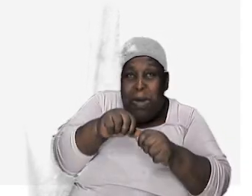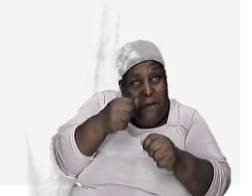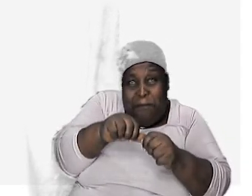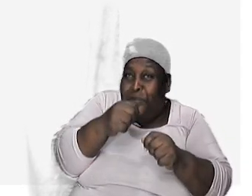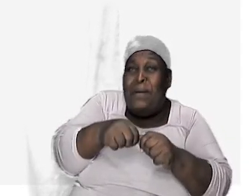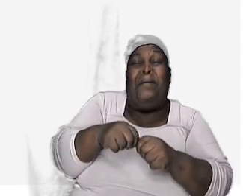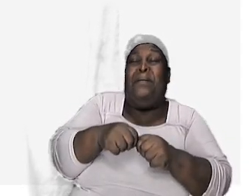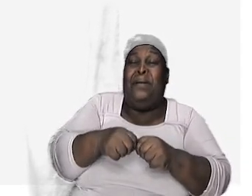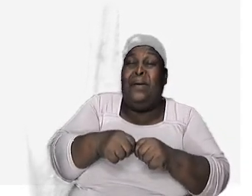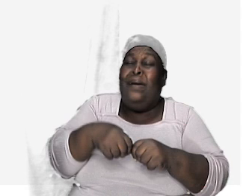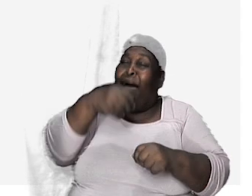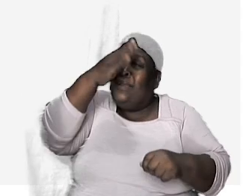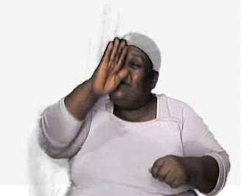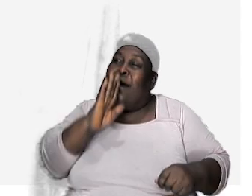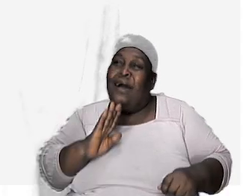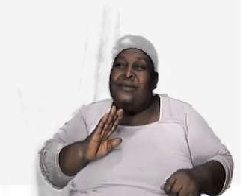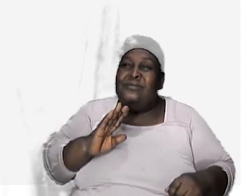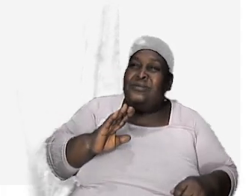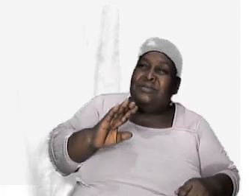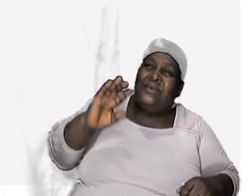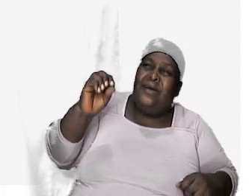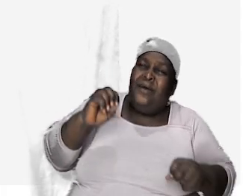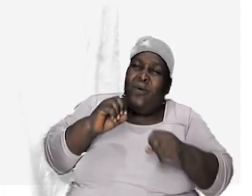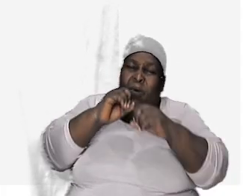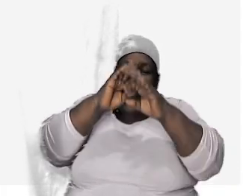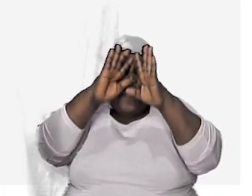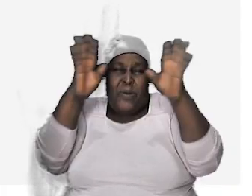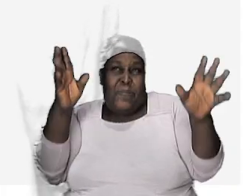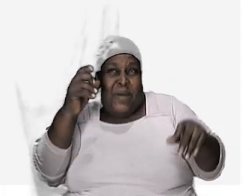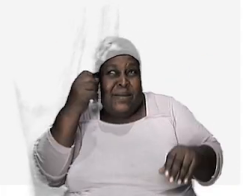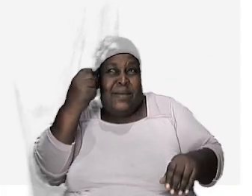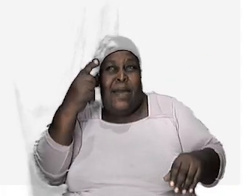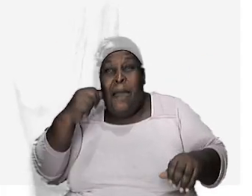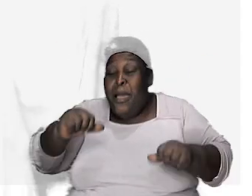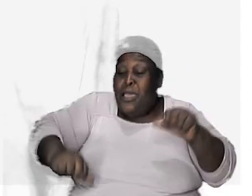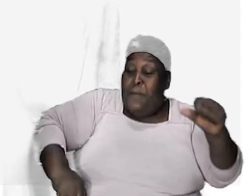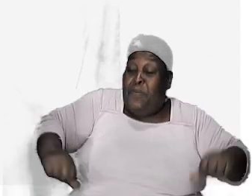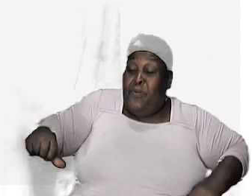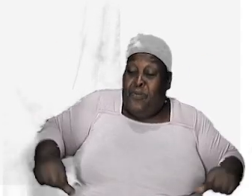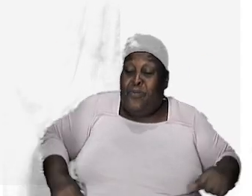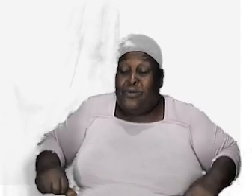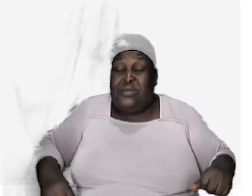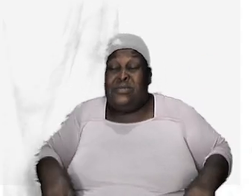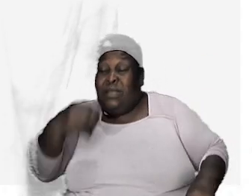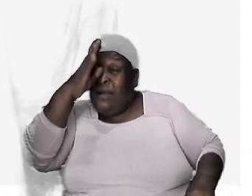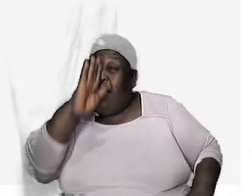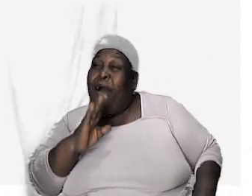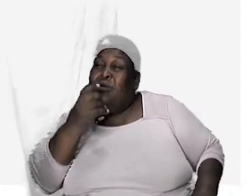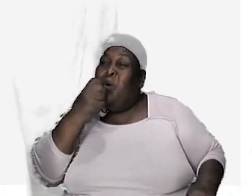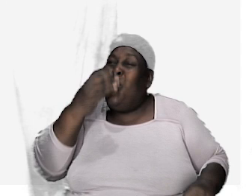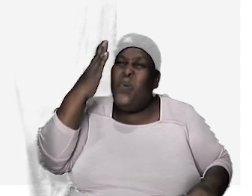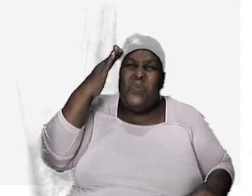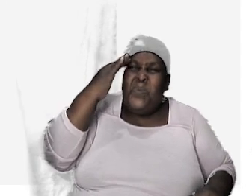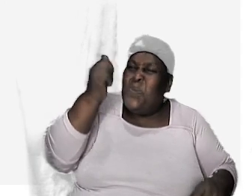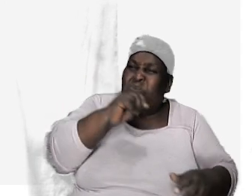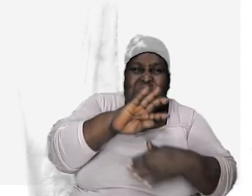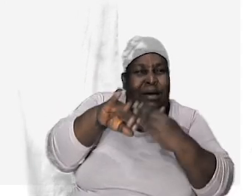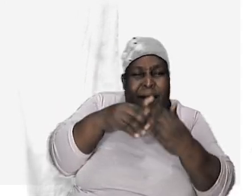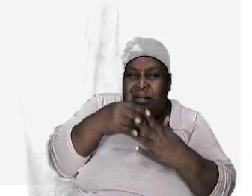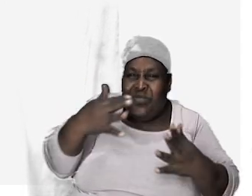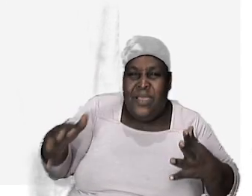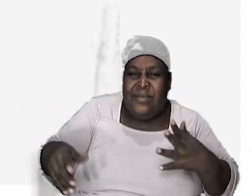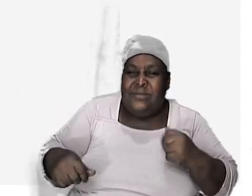at that time. And you're boasting that you serve a God who knows all things. You celebrate, you halal